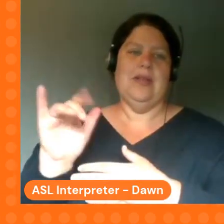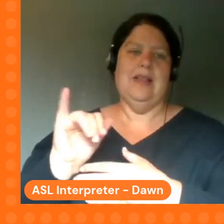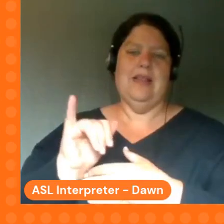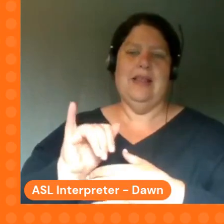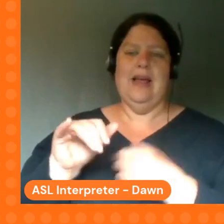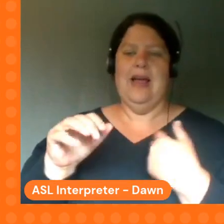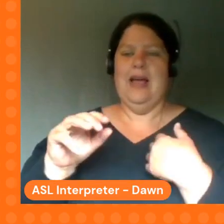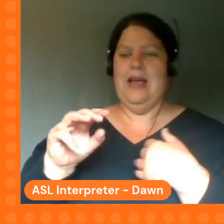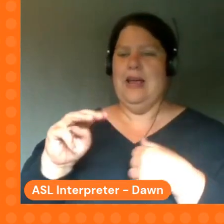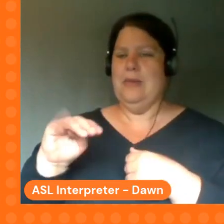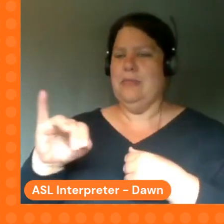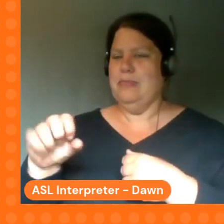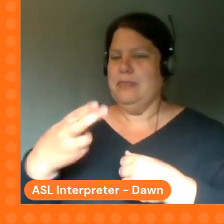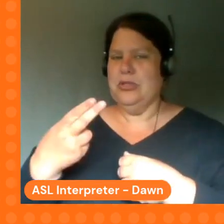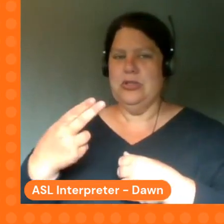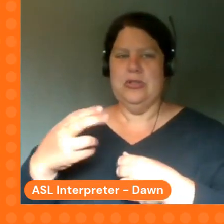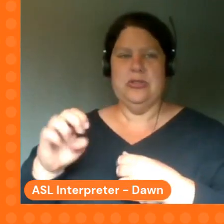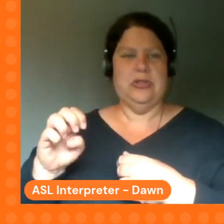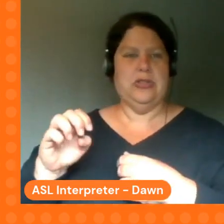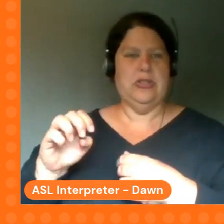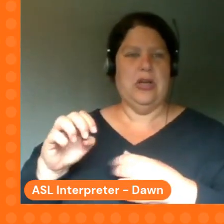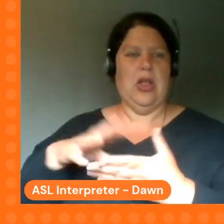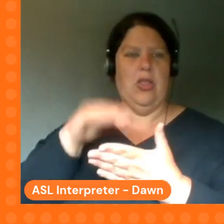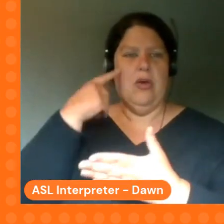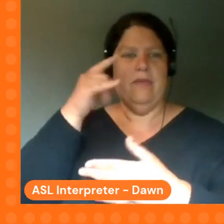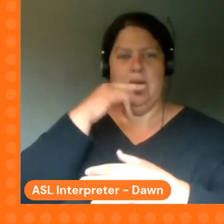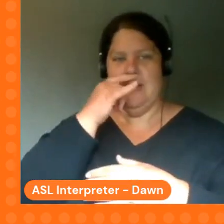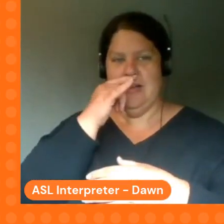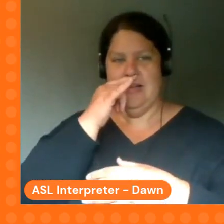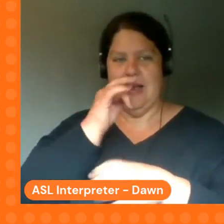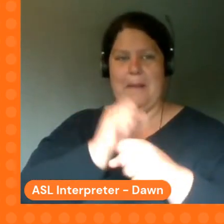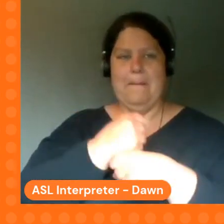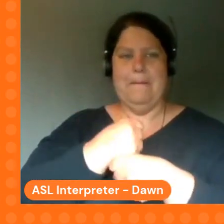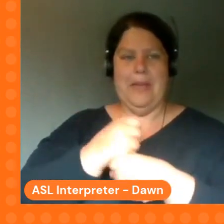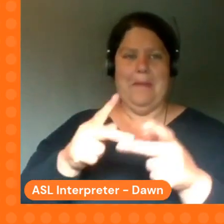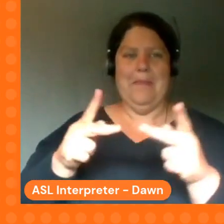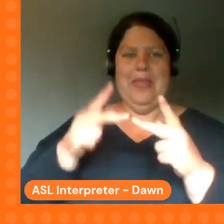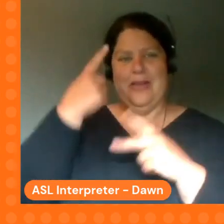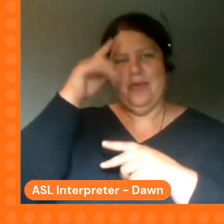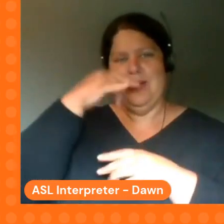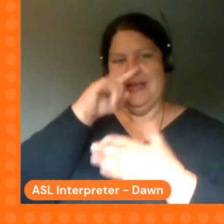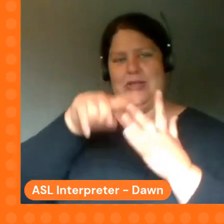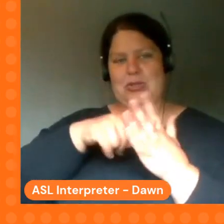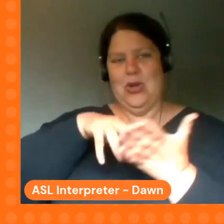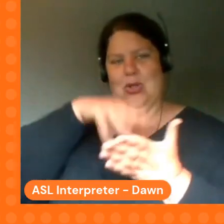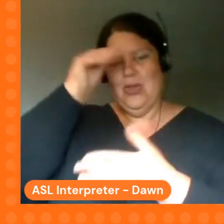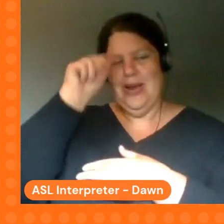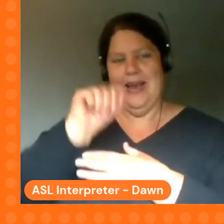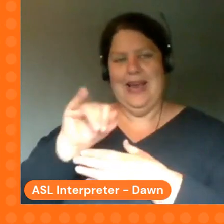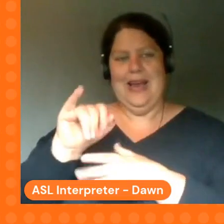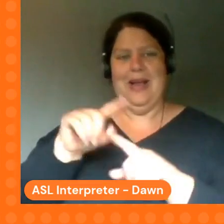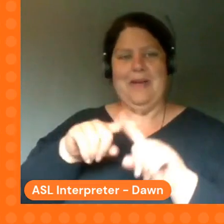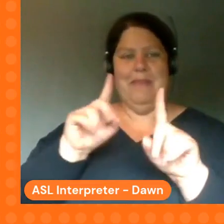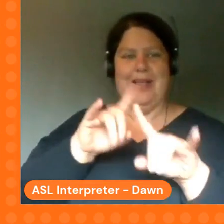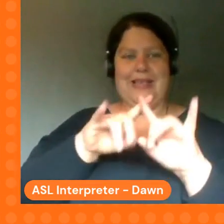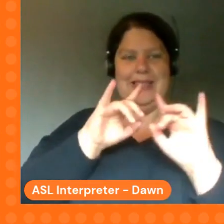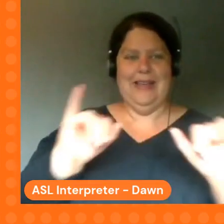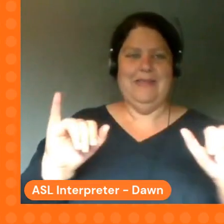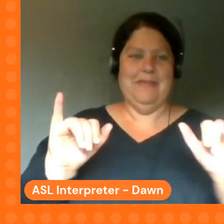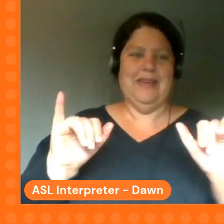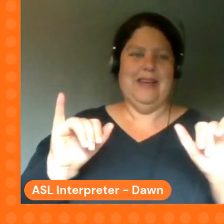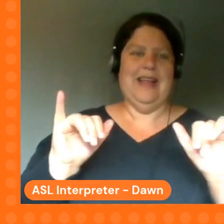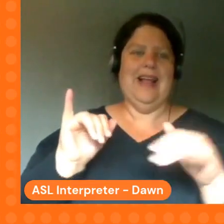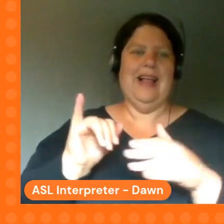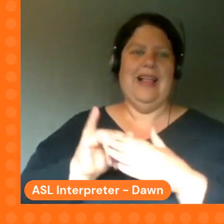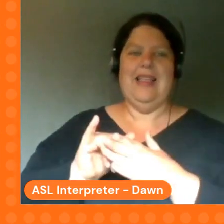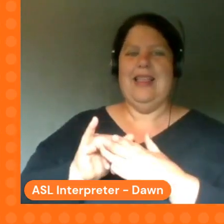like create a space for kids to start learning about AI. But at the same time, it is like a well-developed